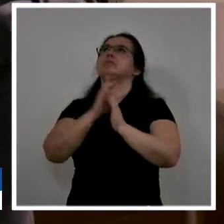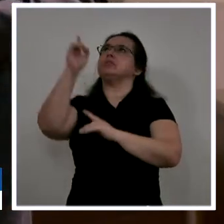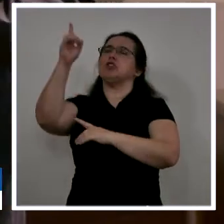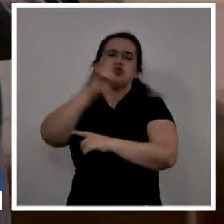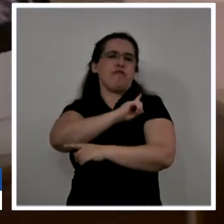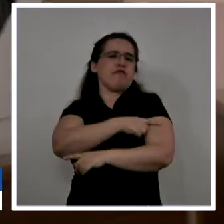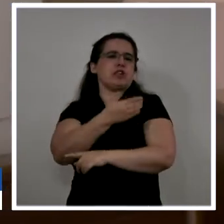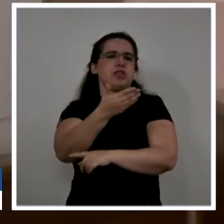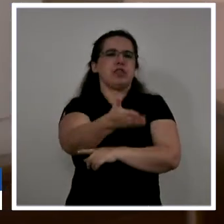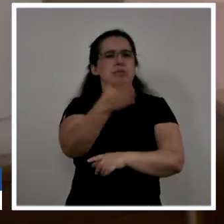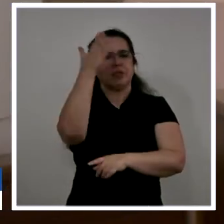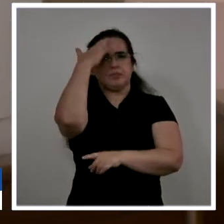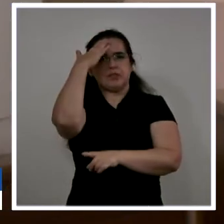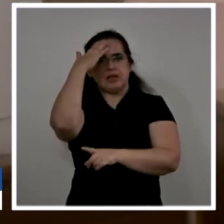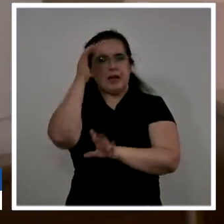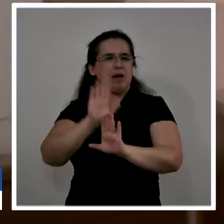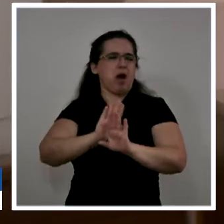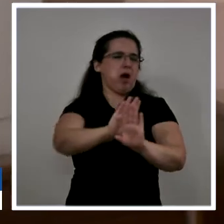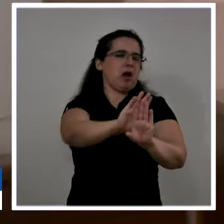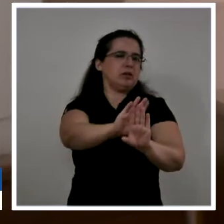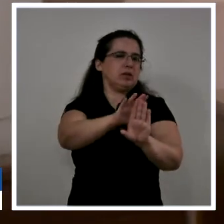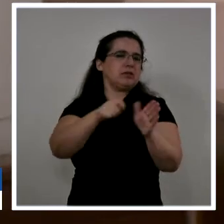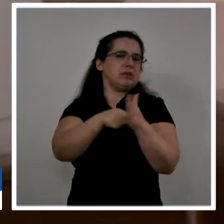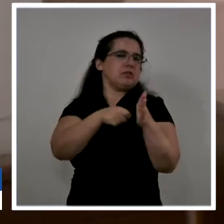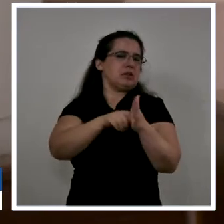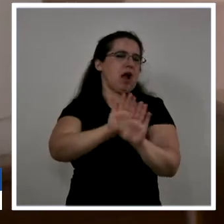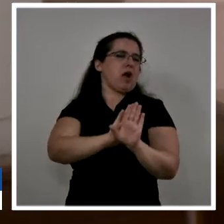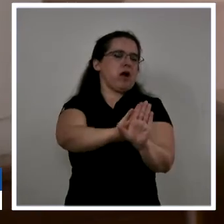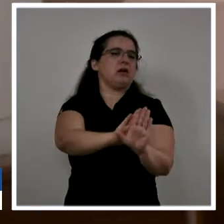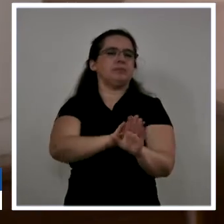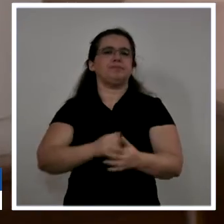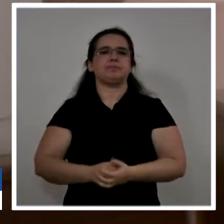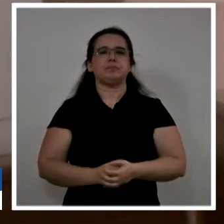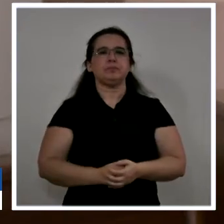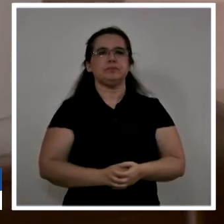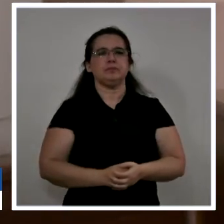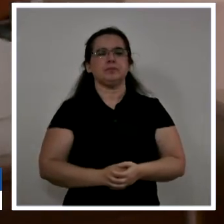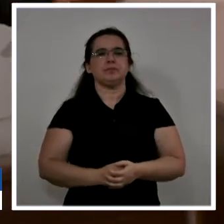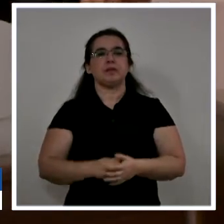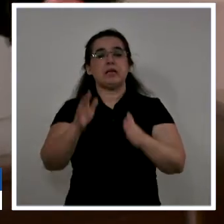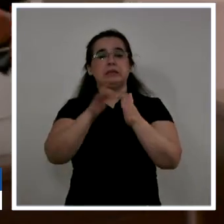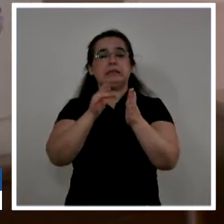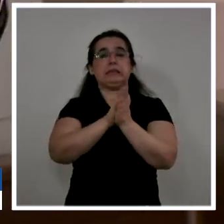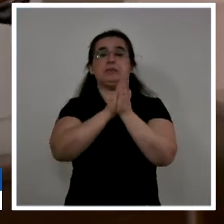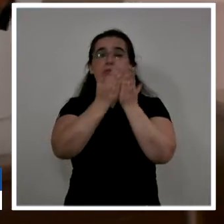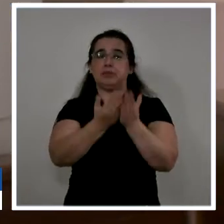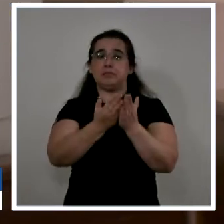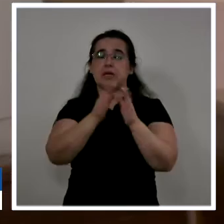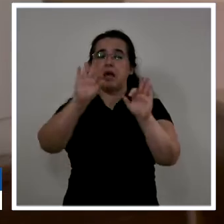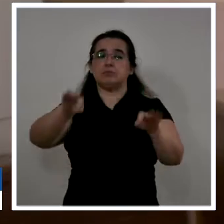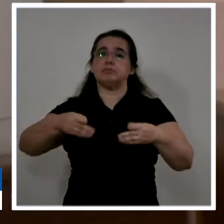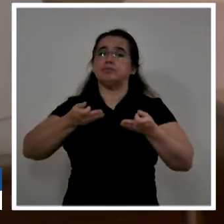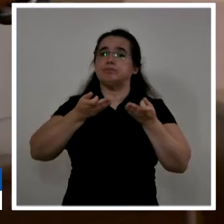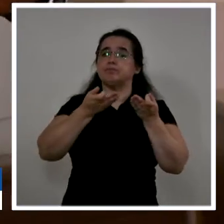Deus. I want to submit that that's the same strength that he gave us in Genesis 3:15. E eu quero dizer-vos ou propor-vos